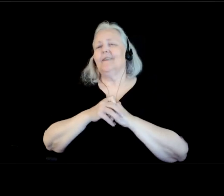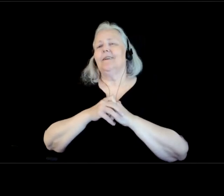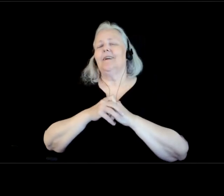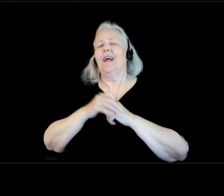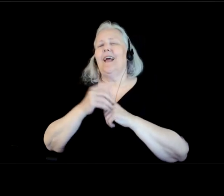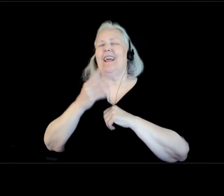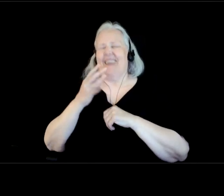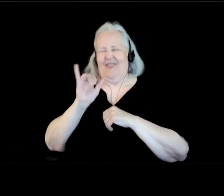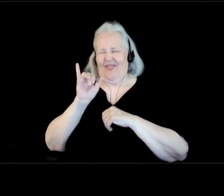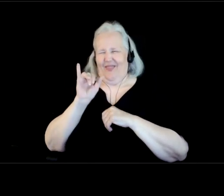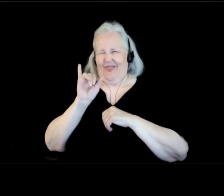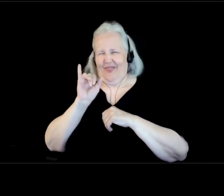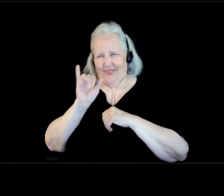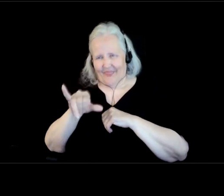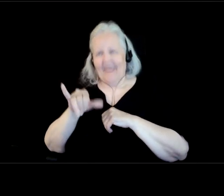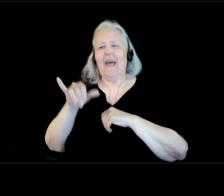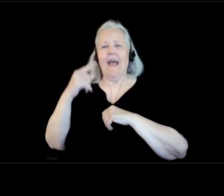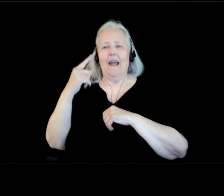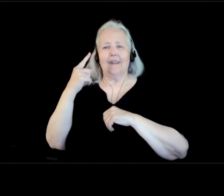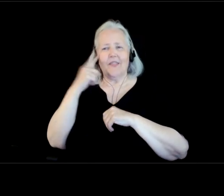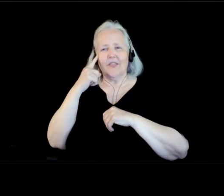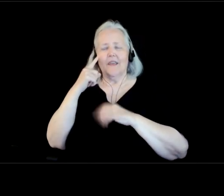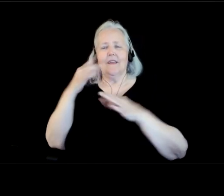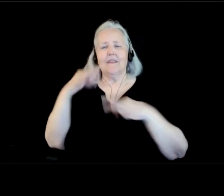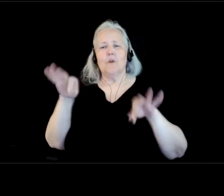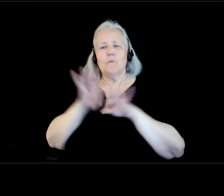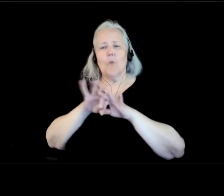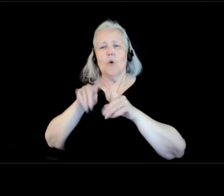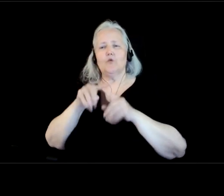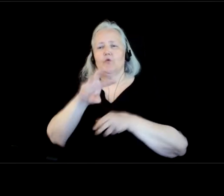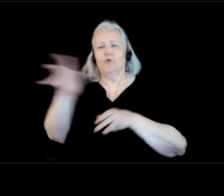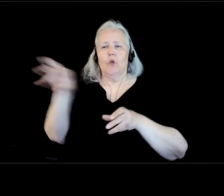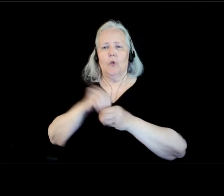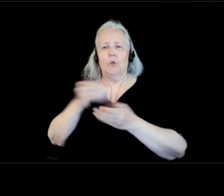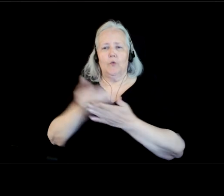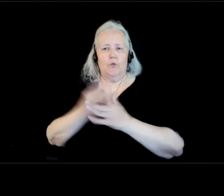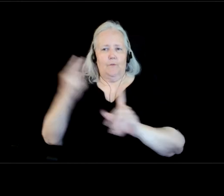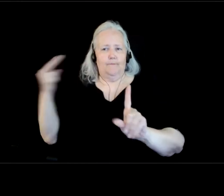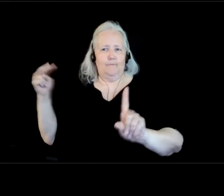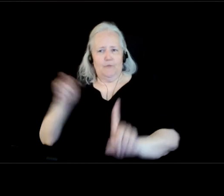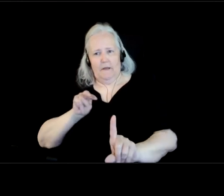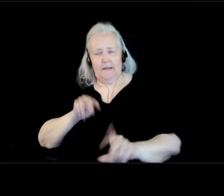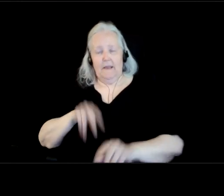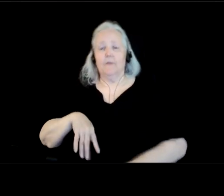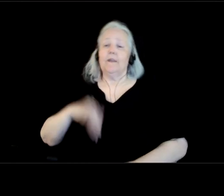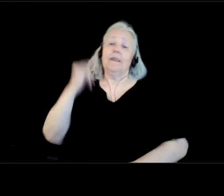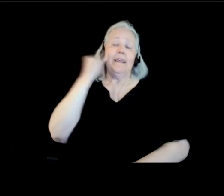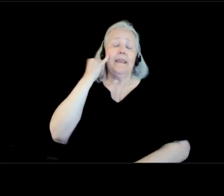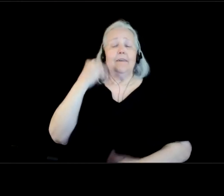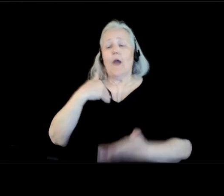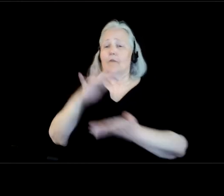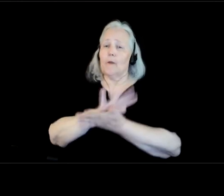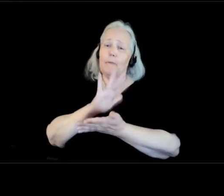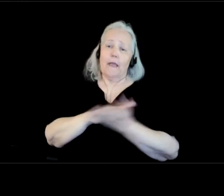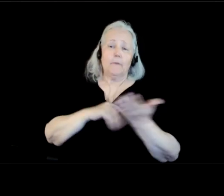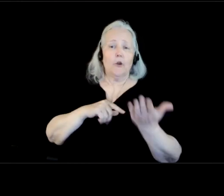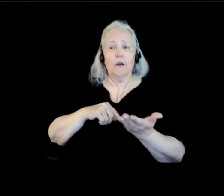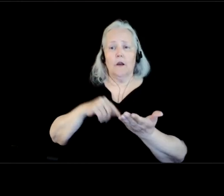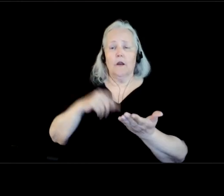that's where I think that perspective is really important. Is this paper a paper for people who work in